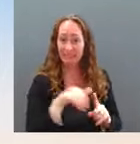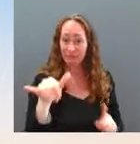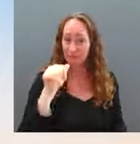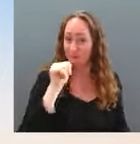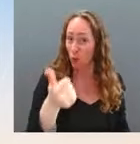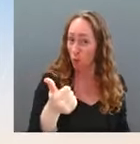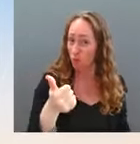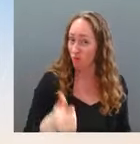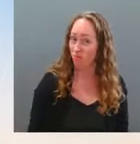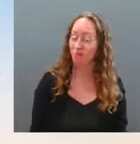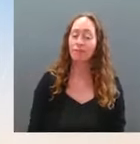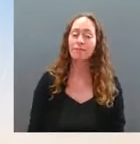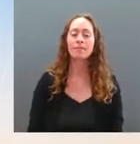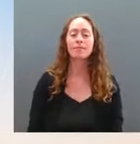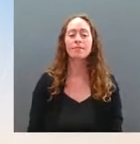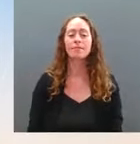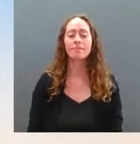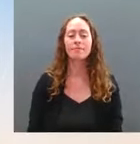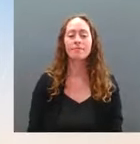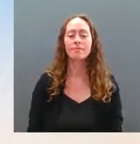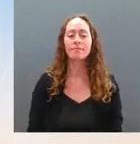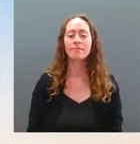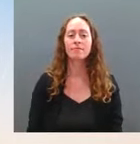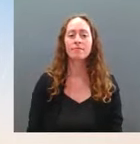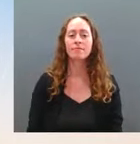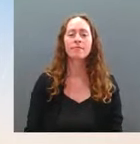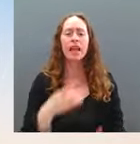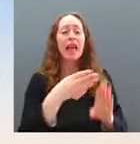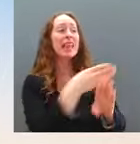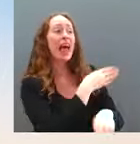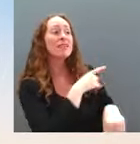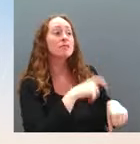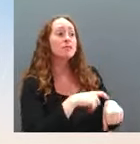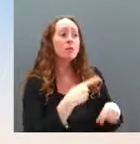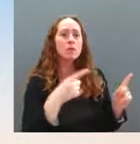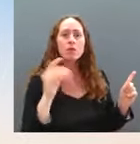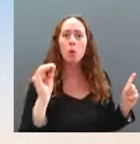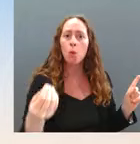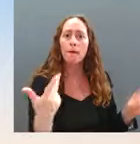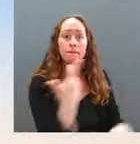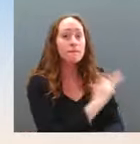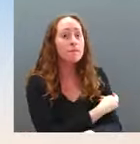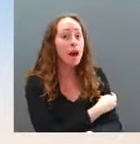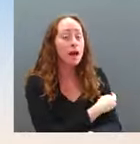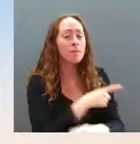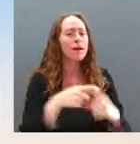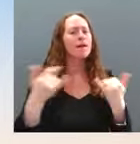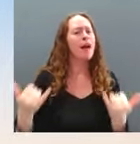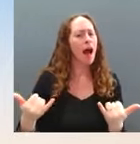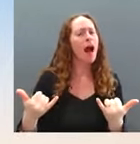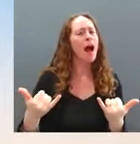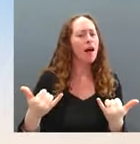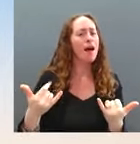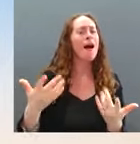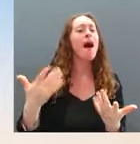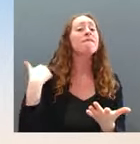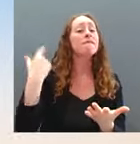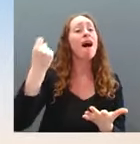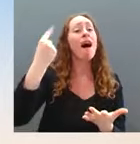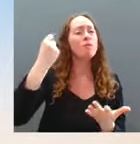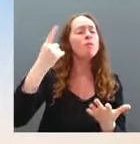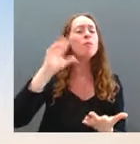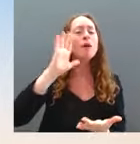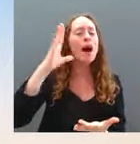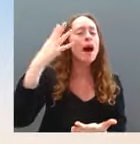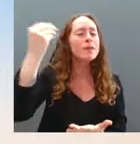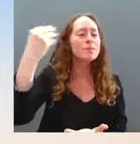tomorrow. And then on a different topic, when Title 42 expires next month, what is the plan for the 18,000 migrants a